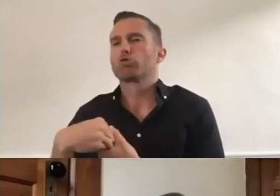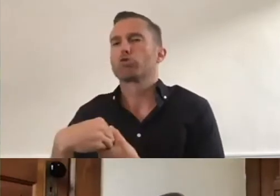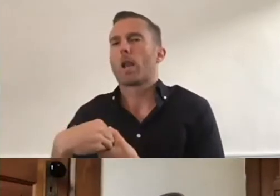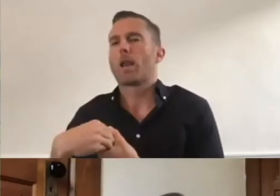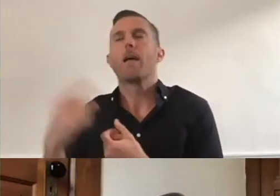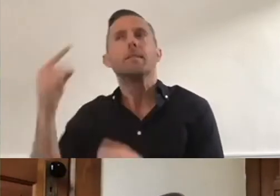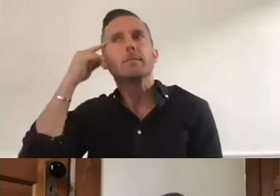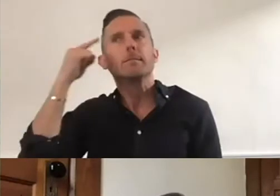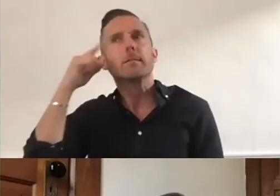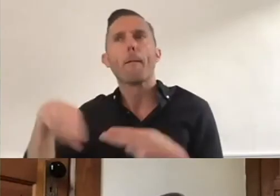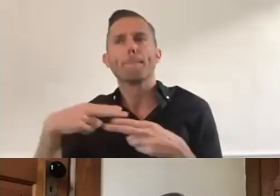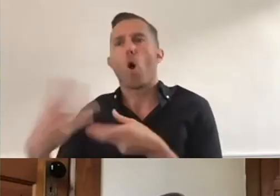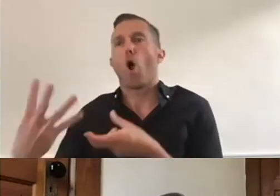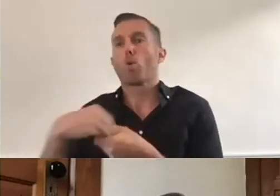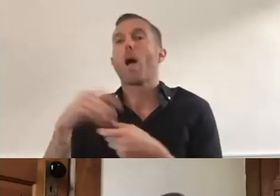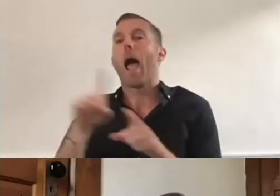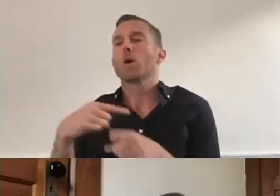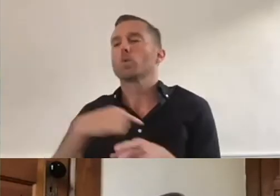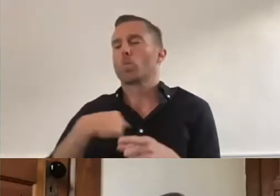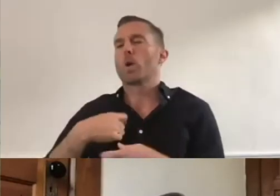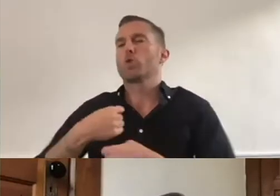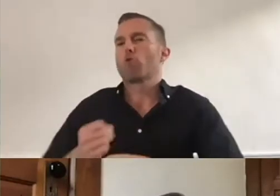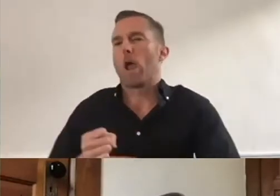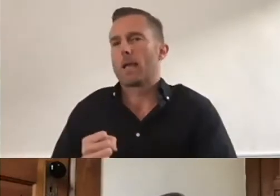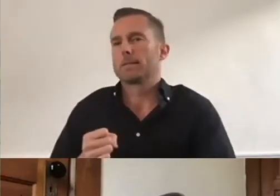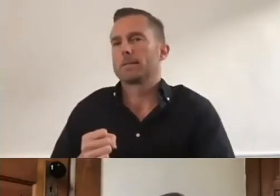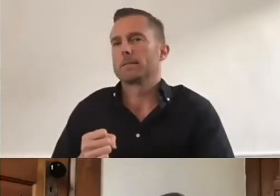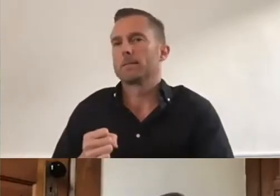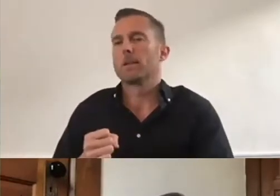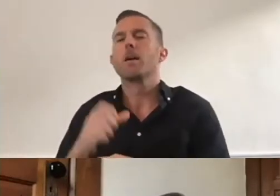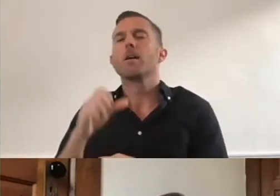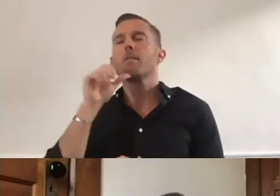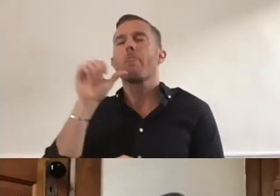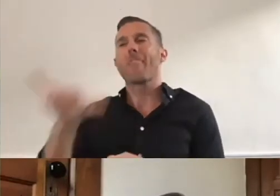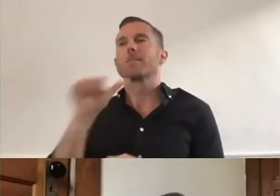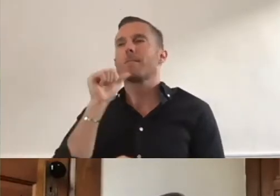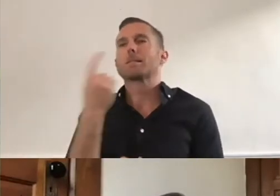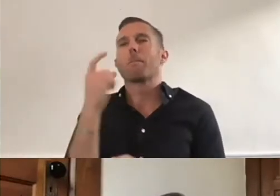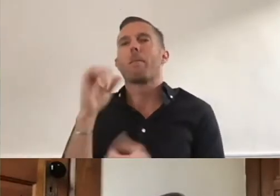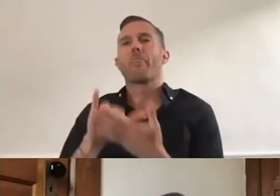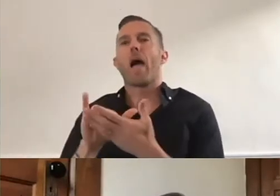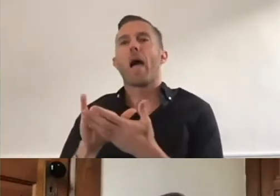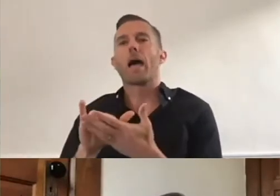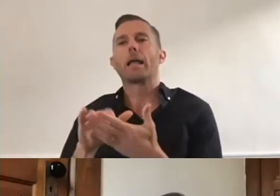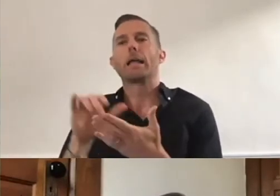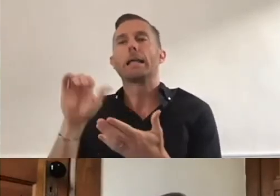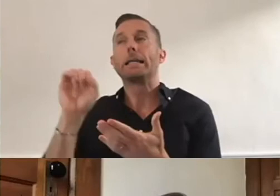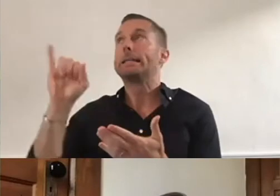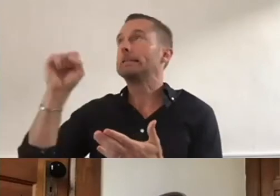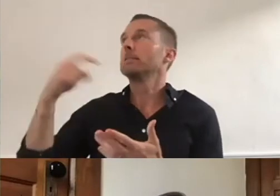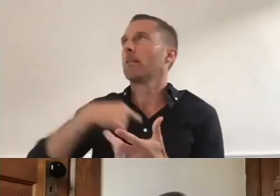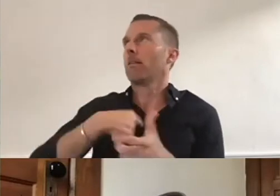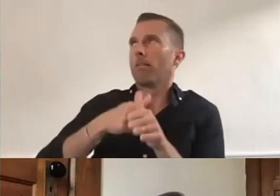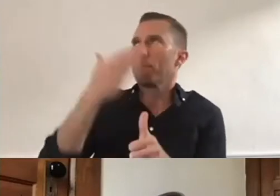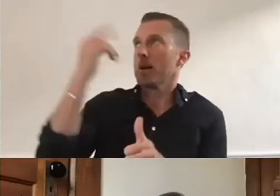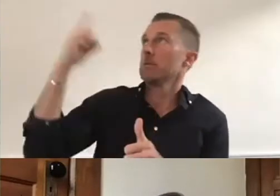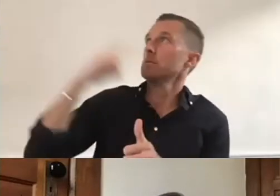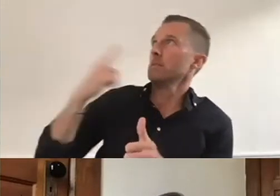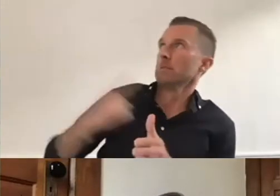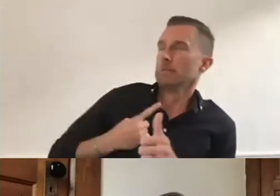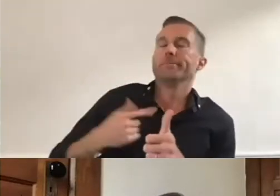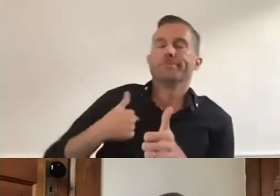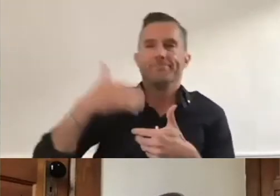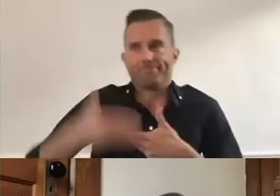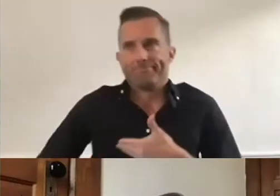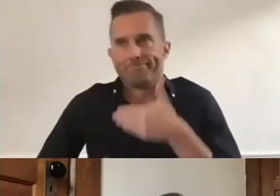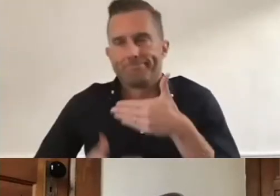as they are creating the creative. So it's not something that is a mandate from the top. And then once again, because I